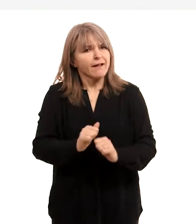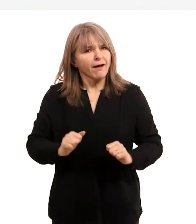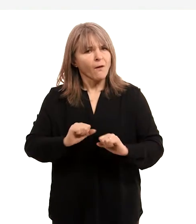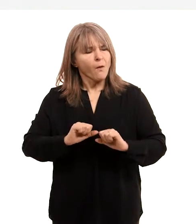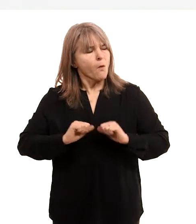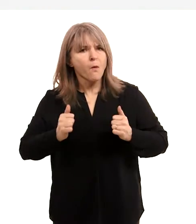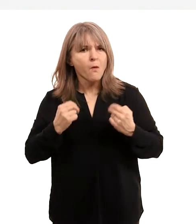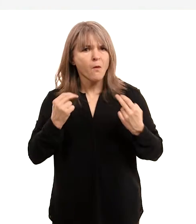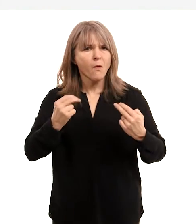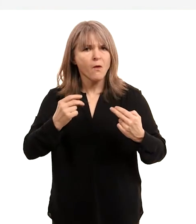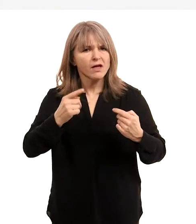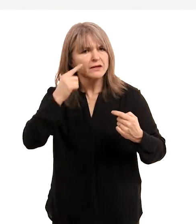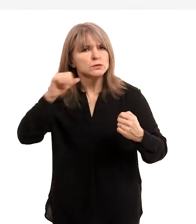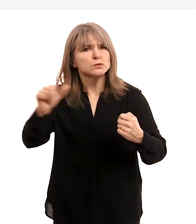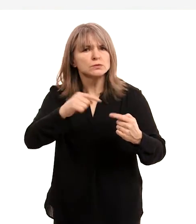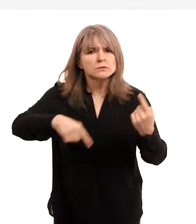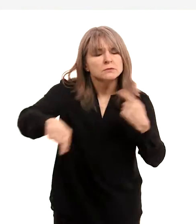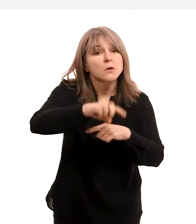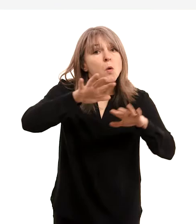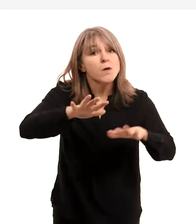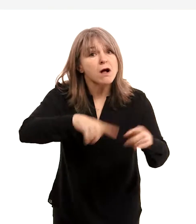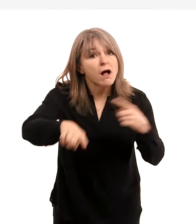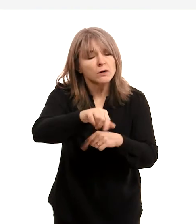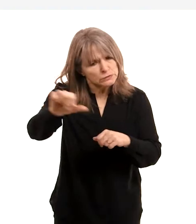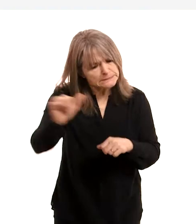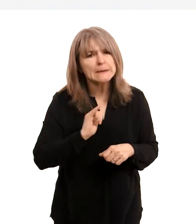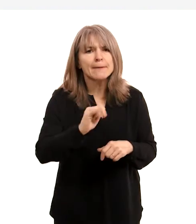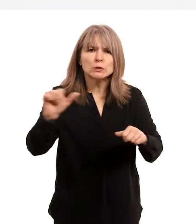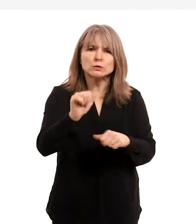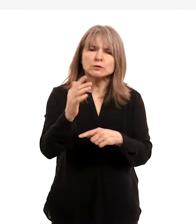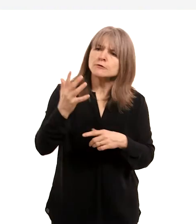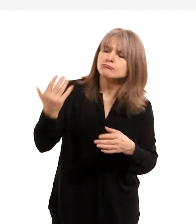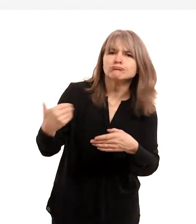Wales, they can use their little voice as well to have an